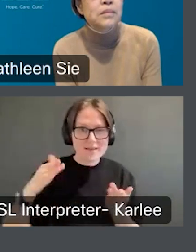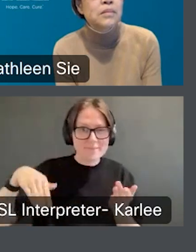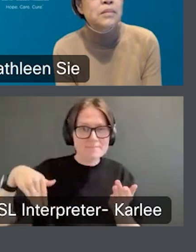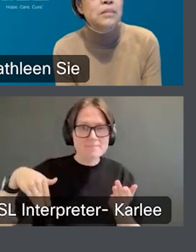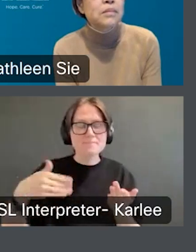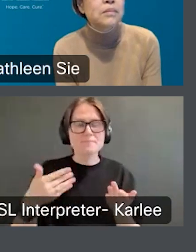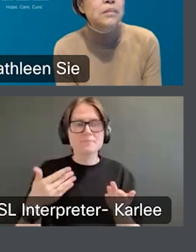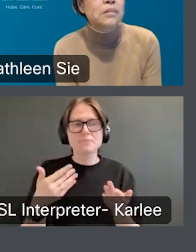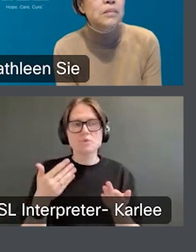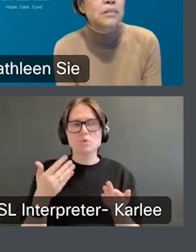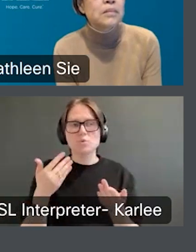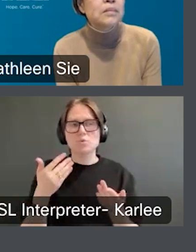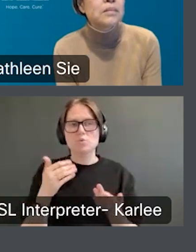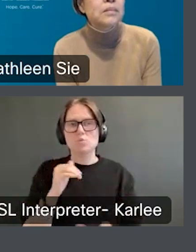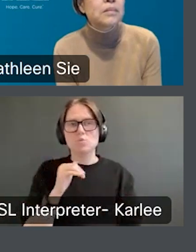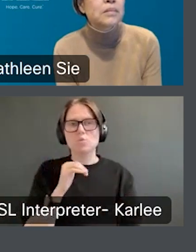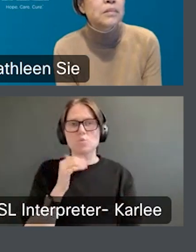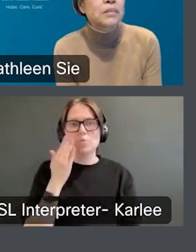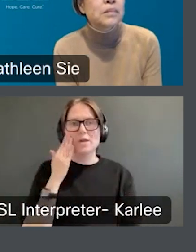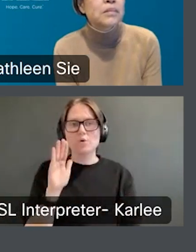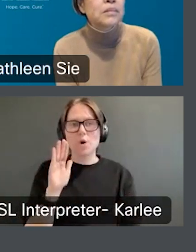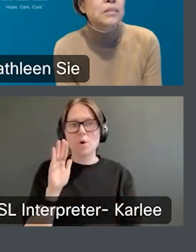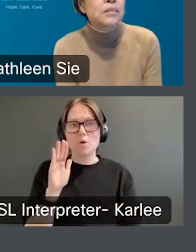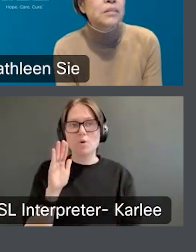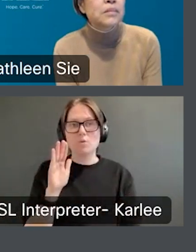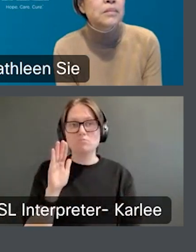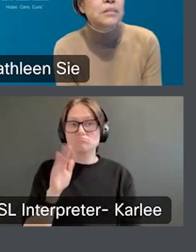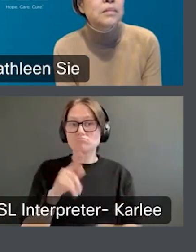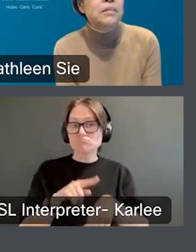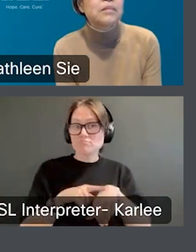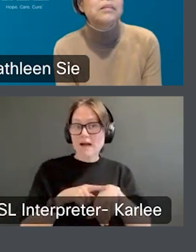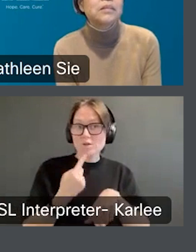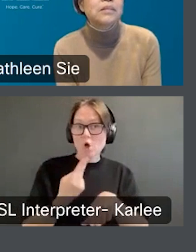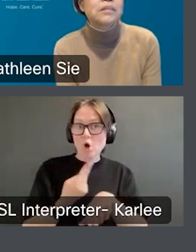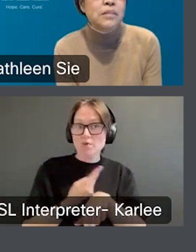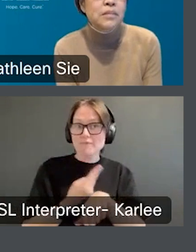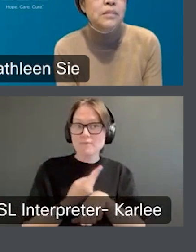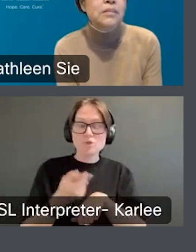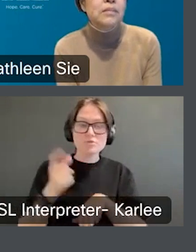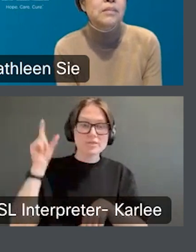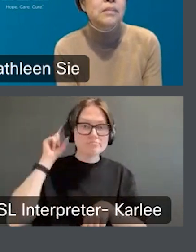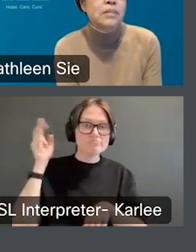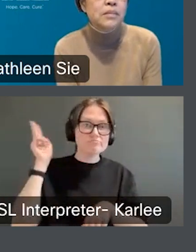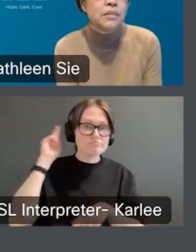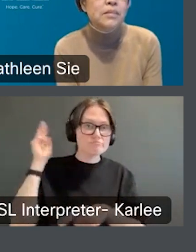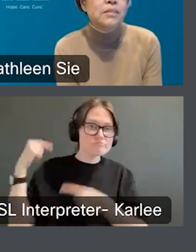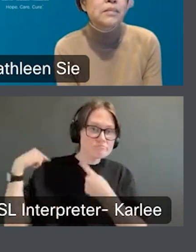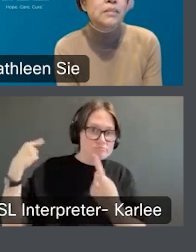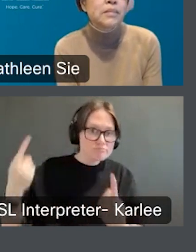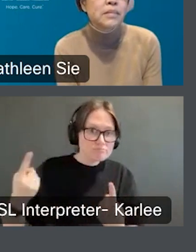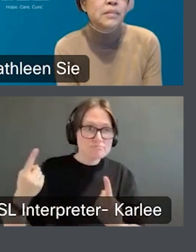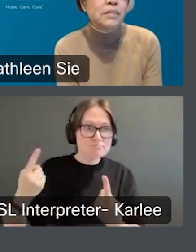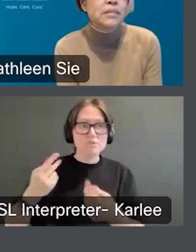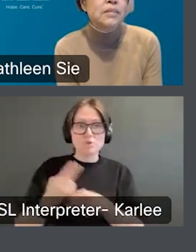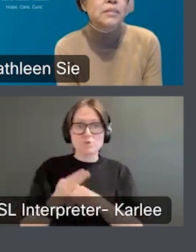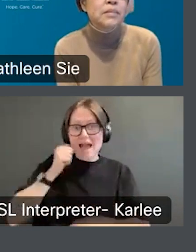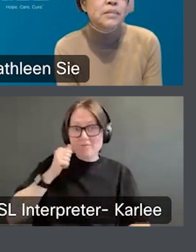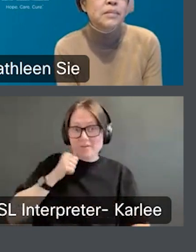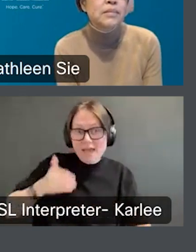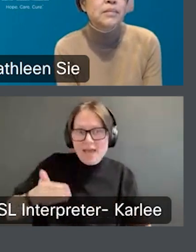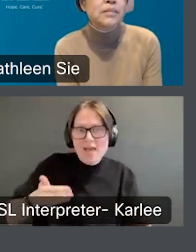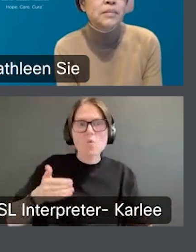don't necessarily know how long has a child been using the technology, how consistent are they using it, how consistent are